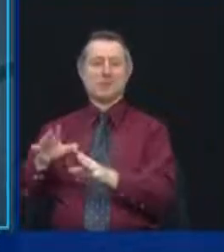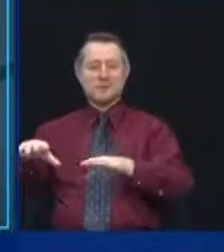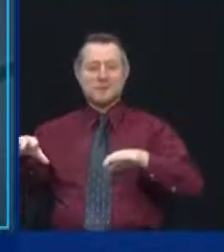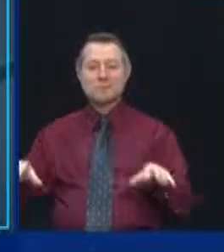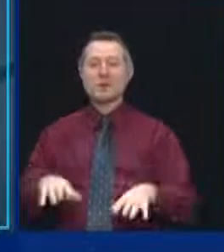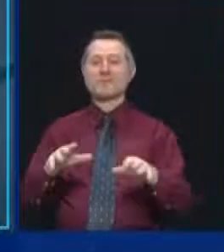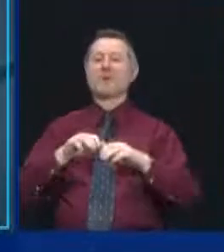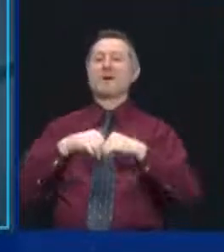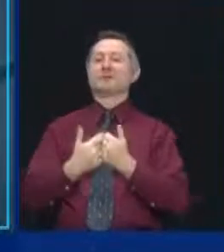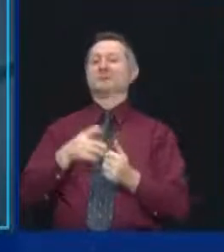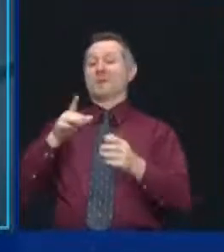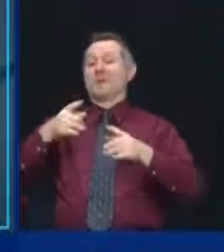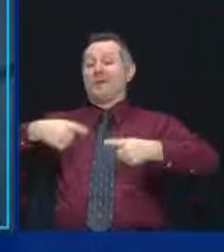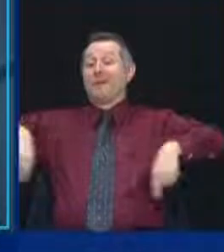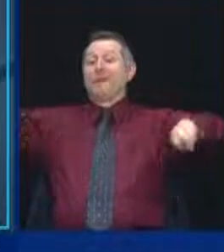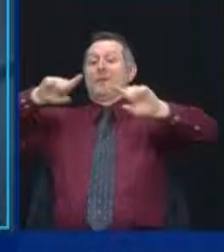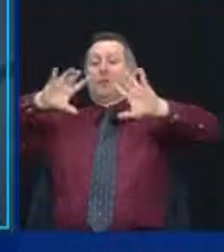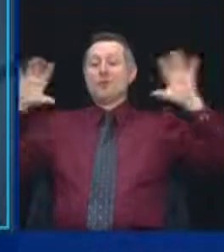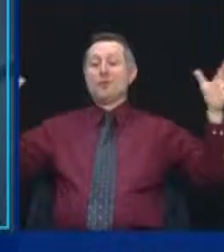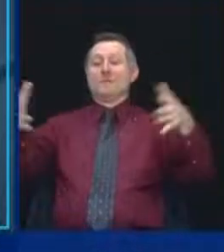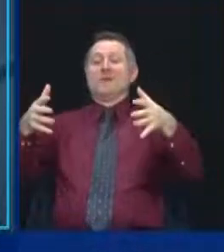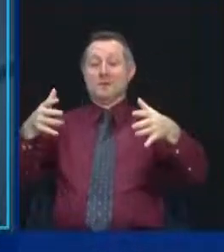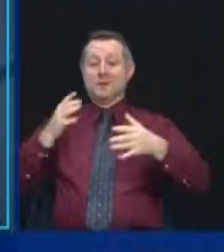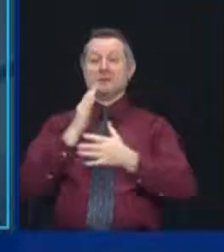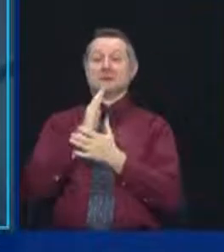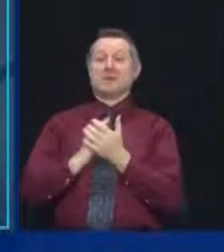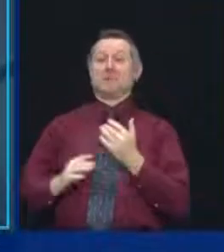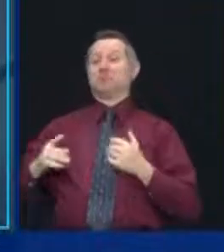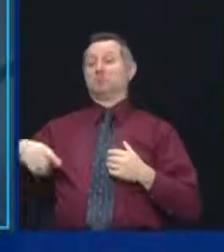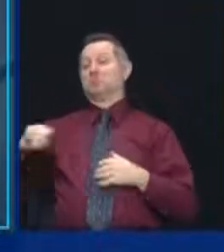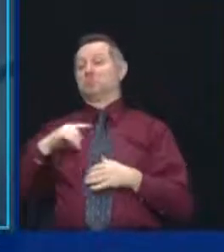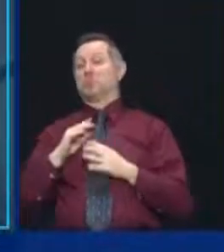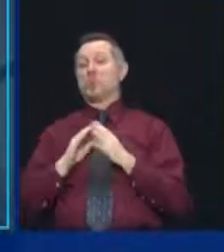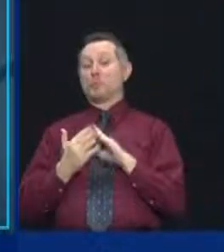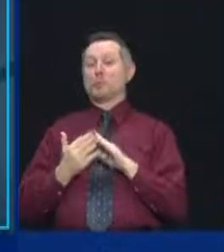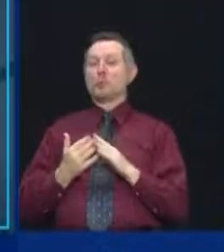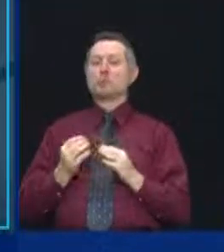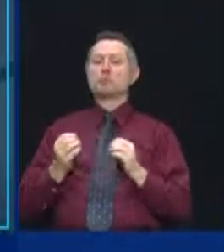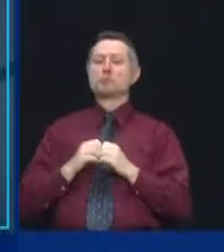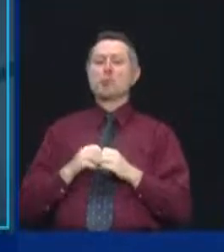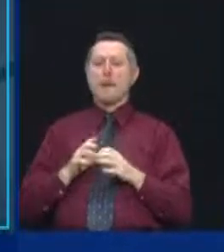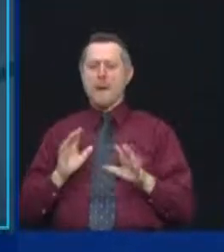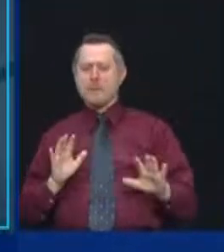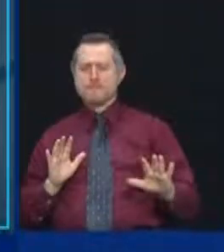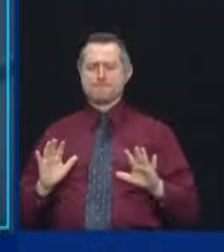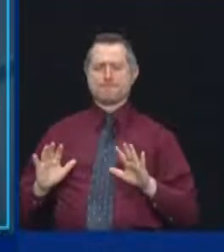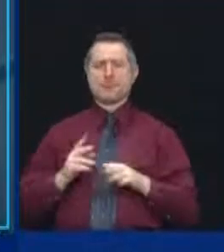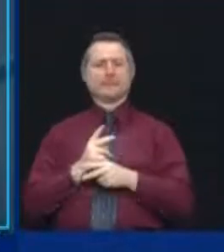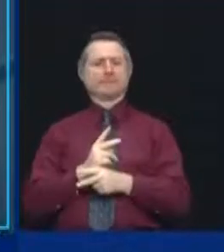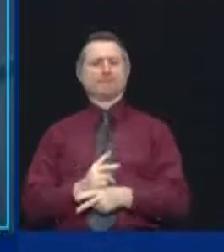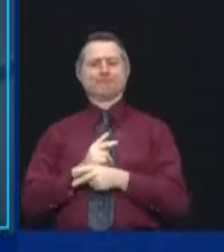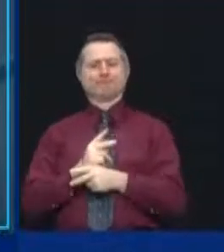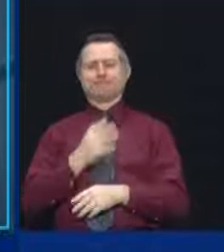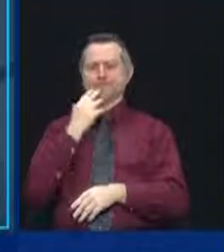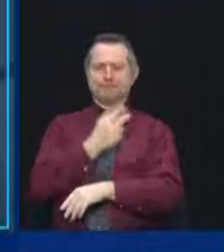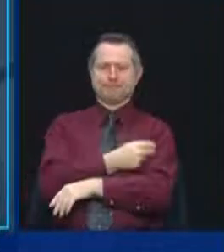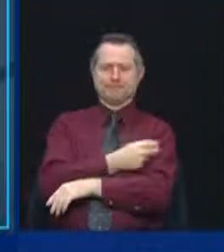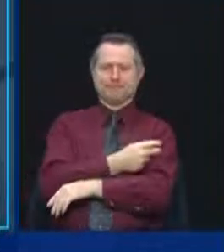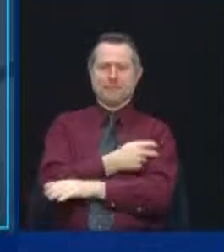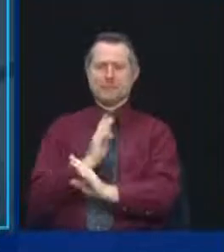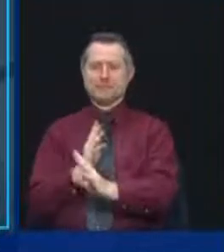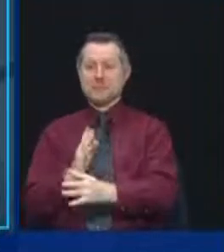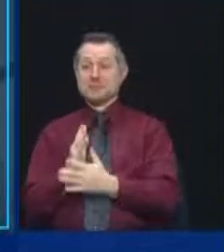some communities take more precautions, get more vaccines, and some communities